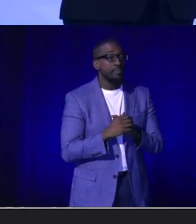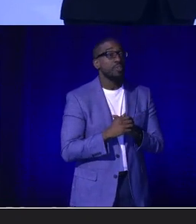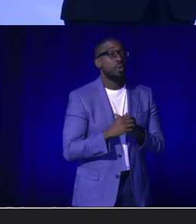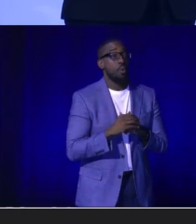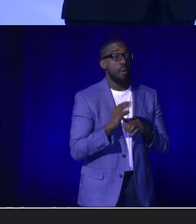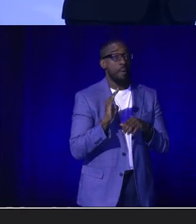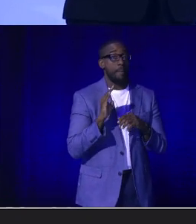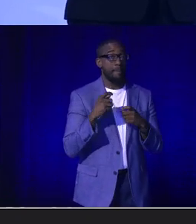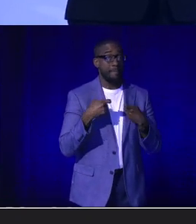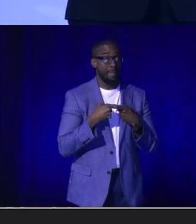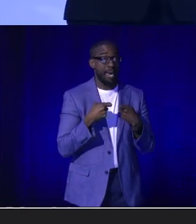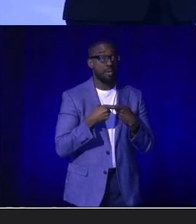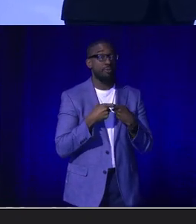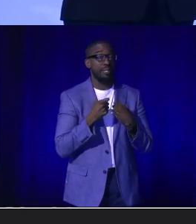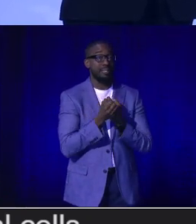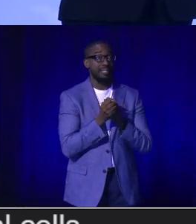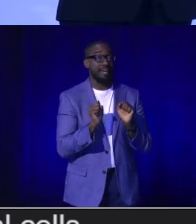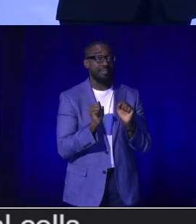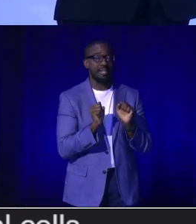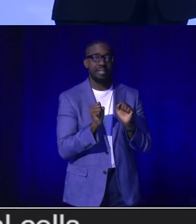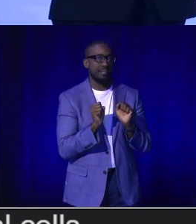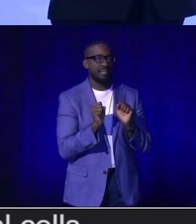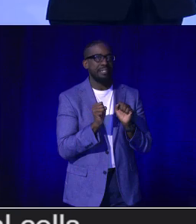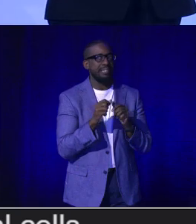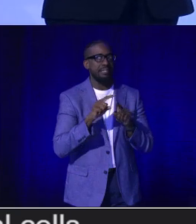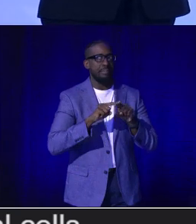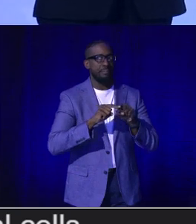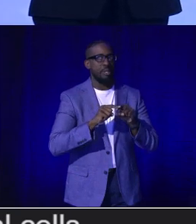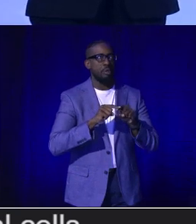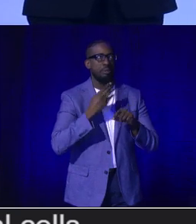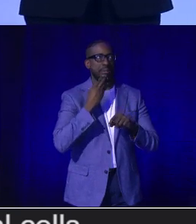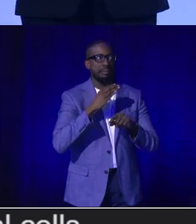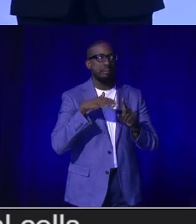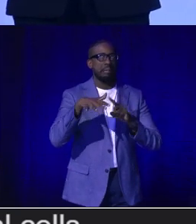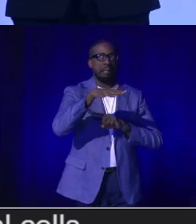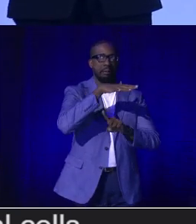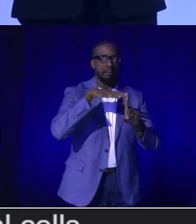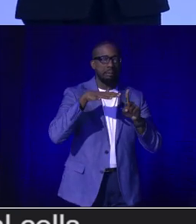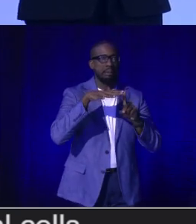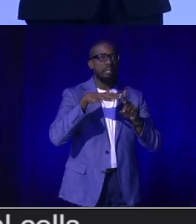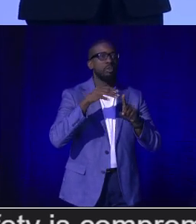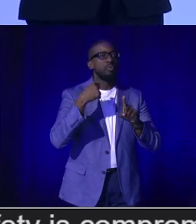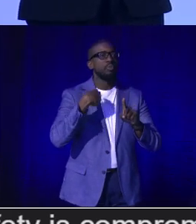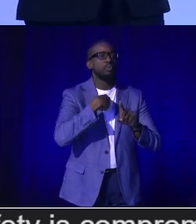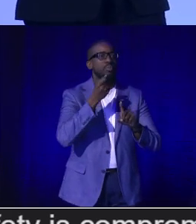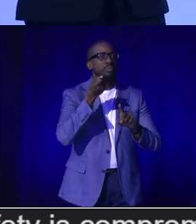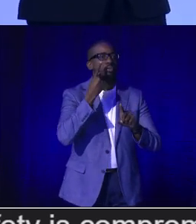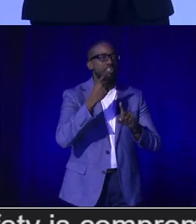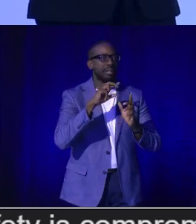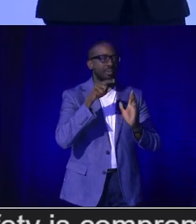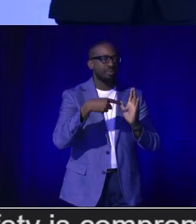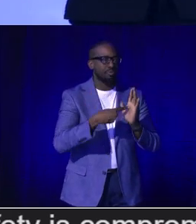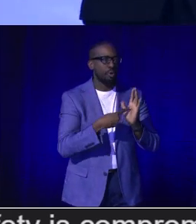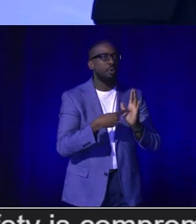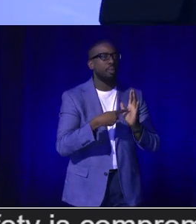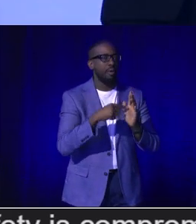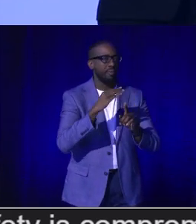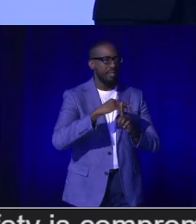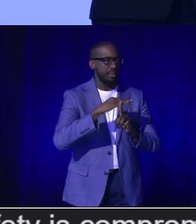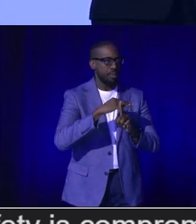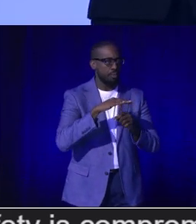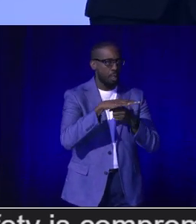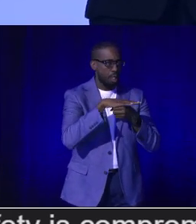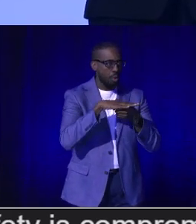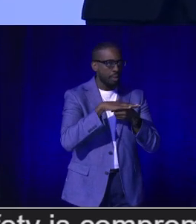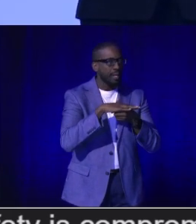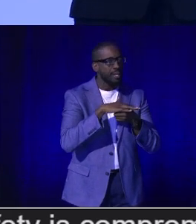is compromised by different thermal environments to help us understand the role of temperature locally to better design safe